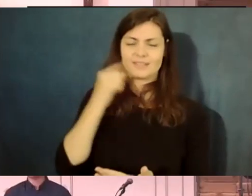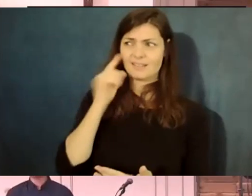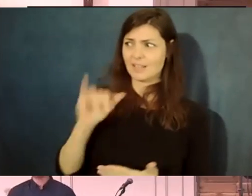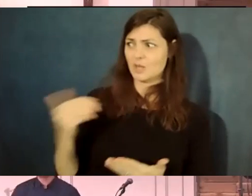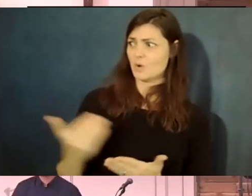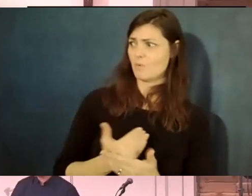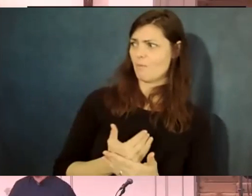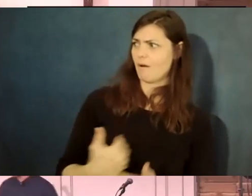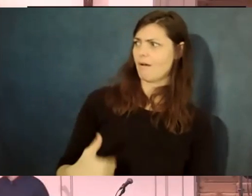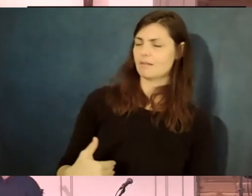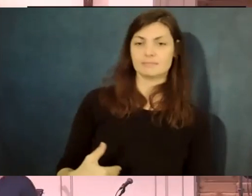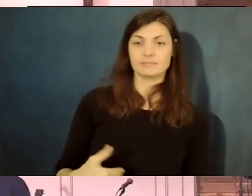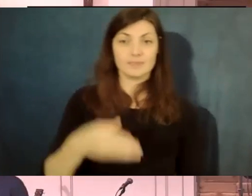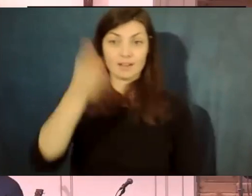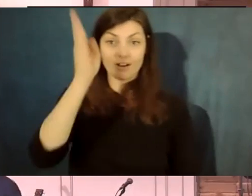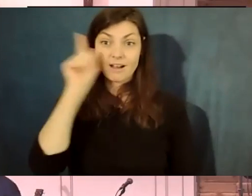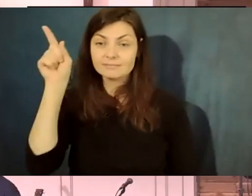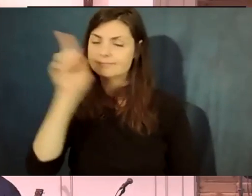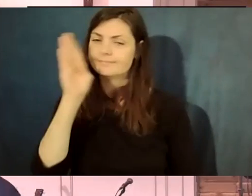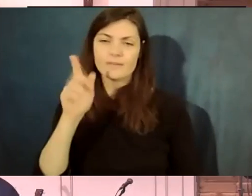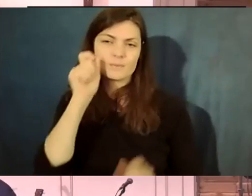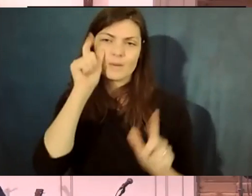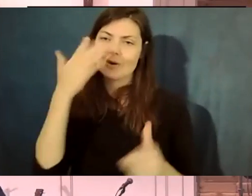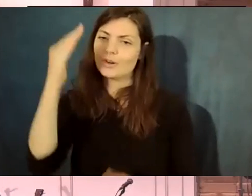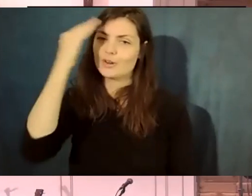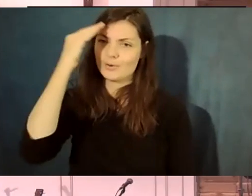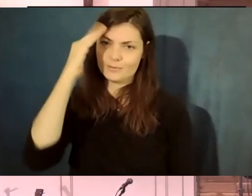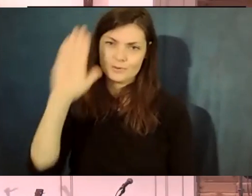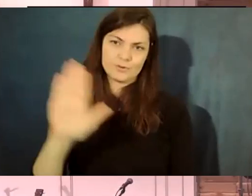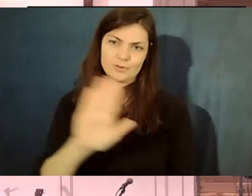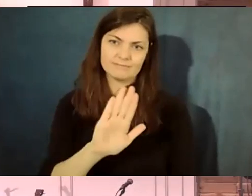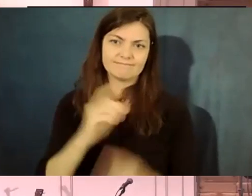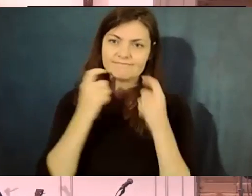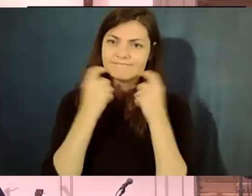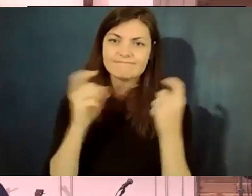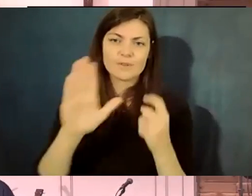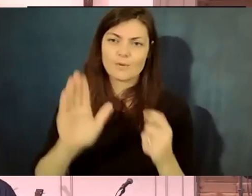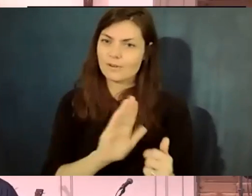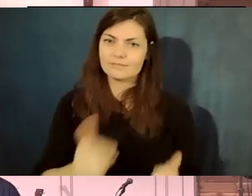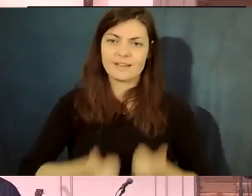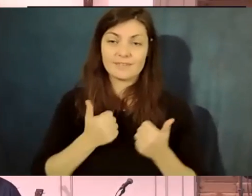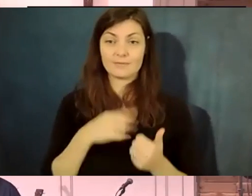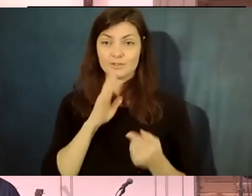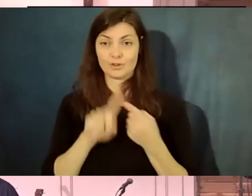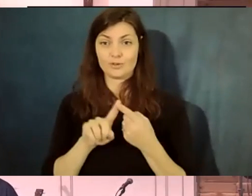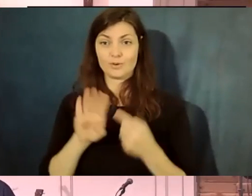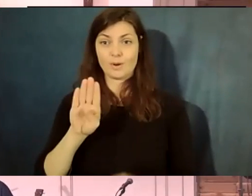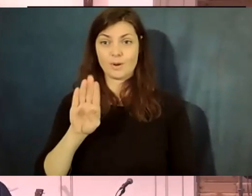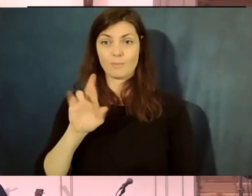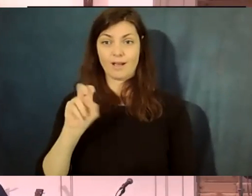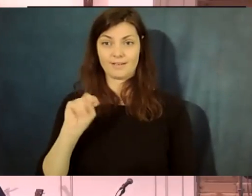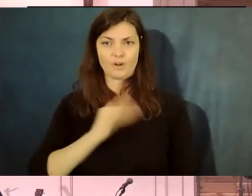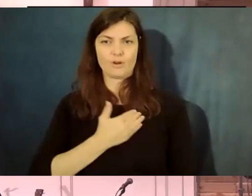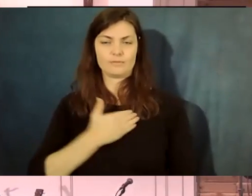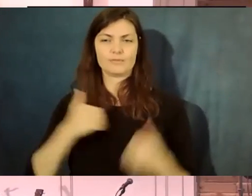he's surprised, but God is never surprised. I was talking to Brian our youth pastor, and we were talking